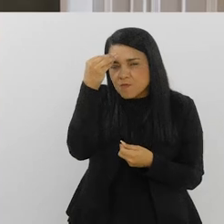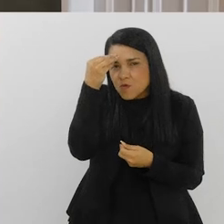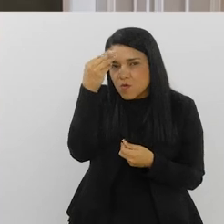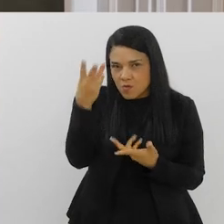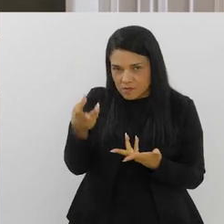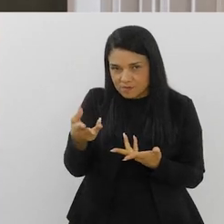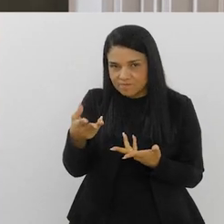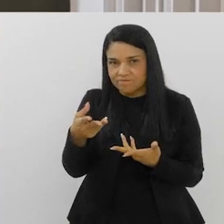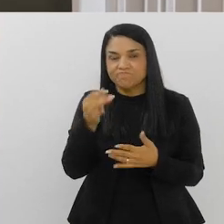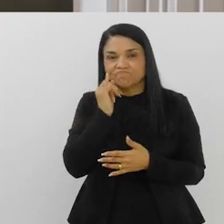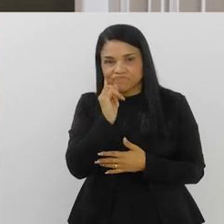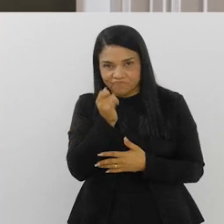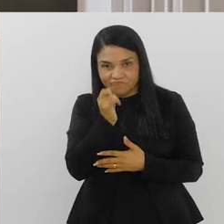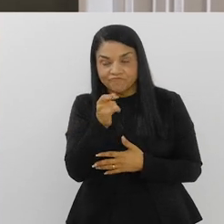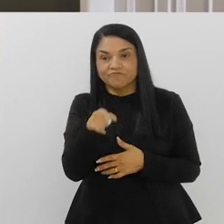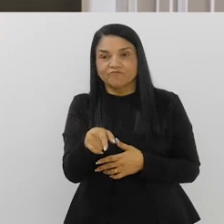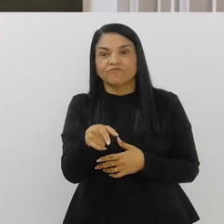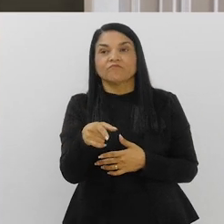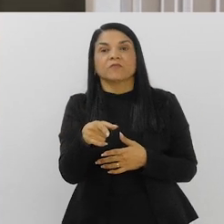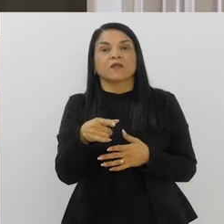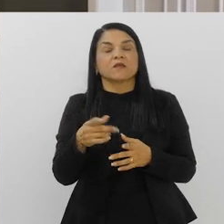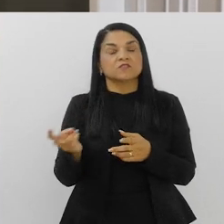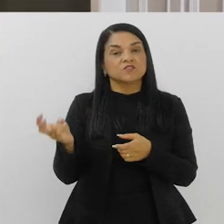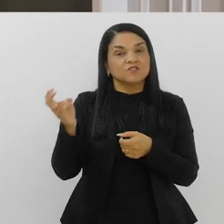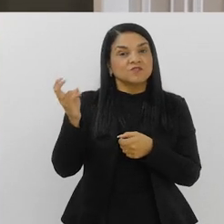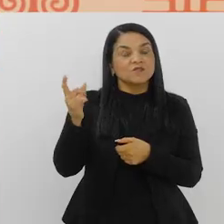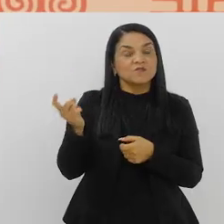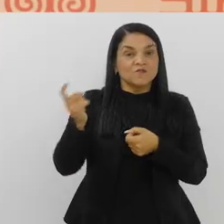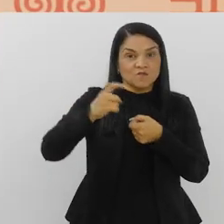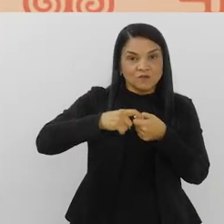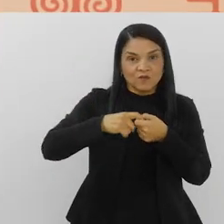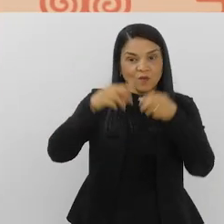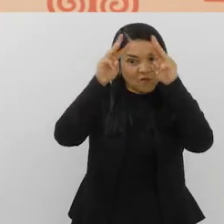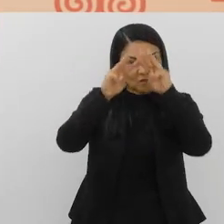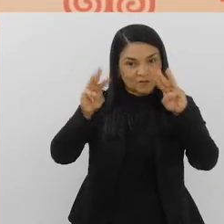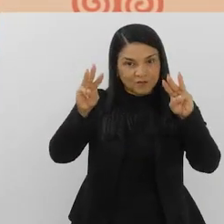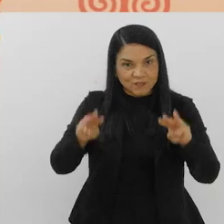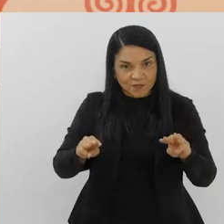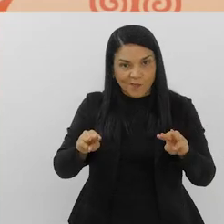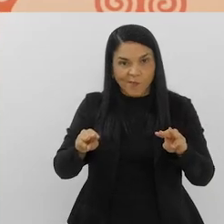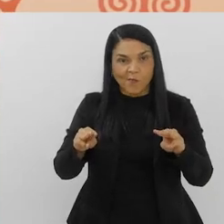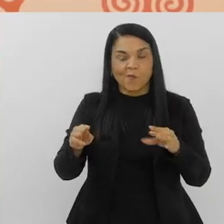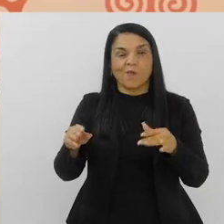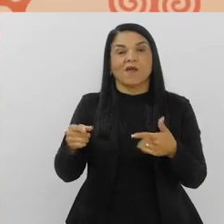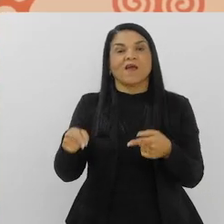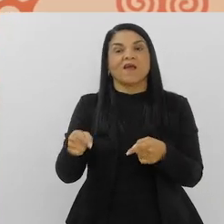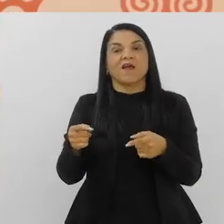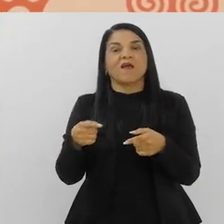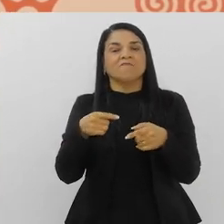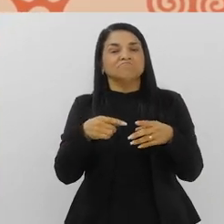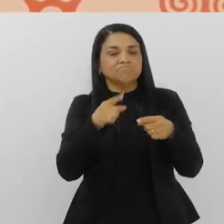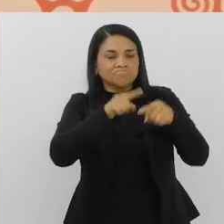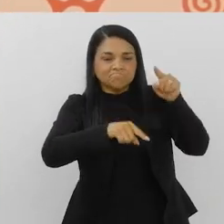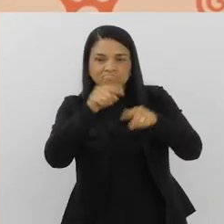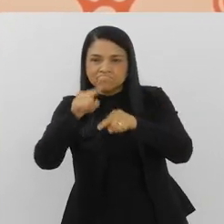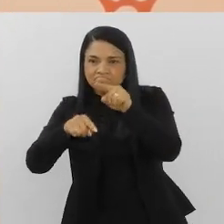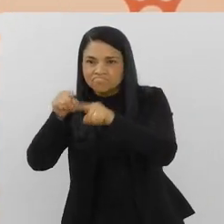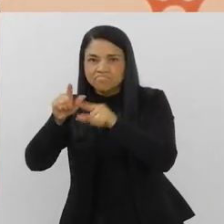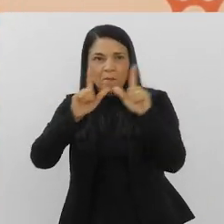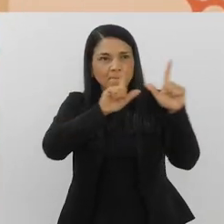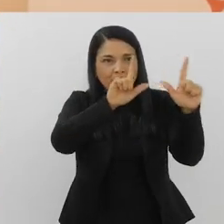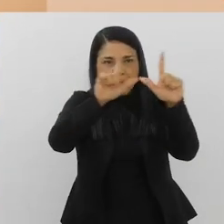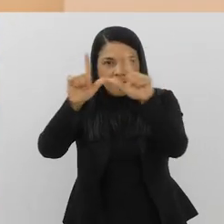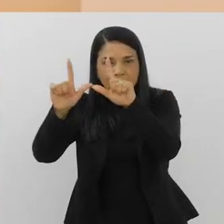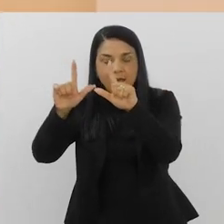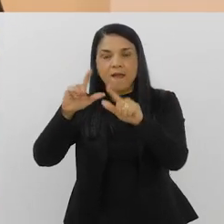is also told. Back to the Museum of the history of Afro-Brasile culture, some pieces found during the excavation